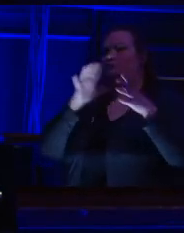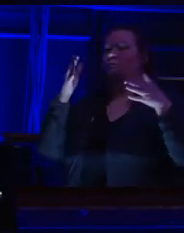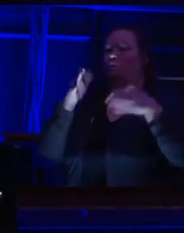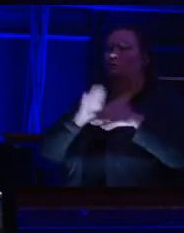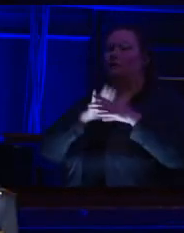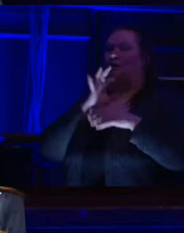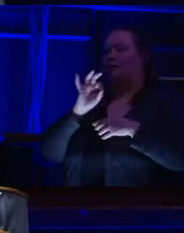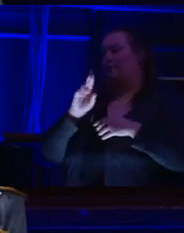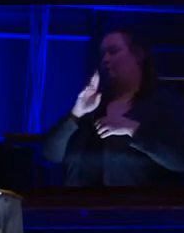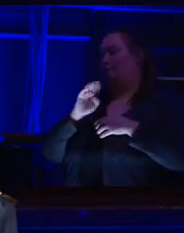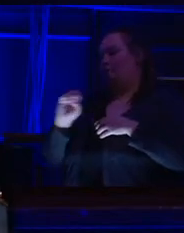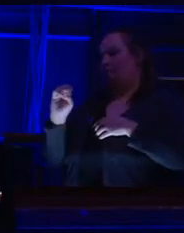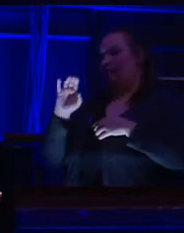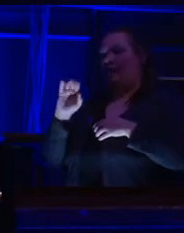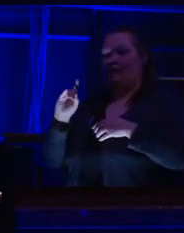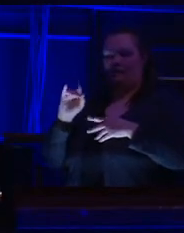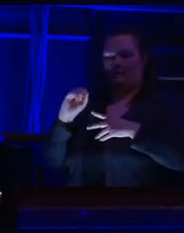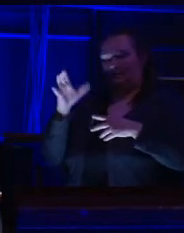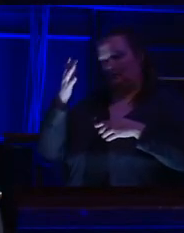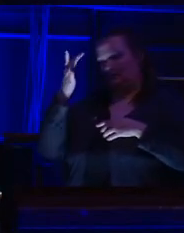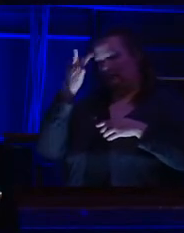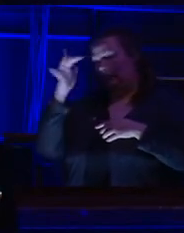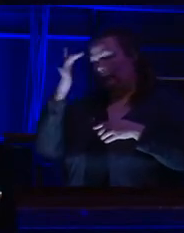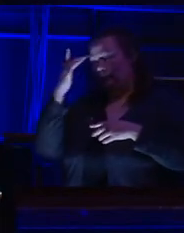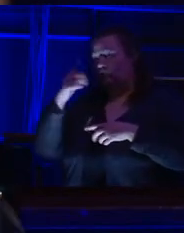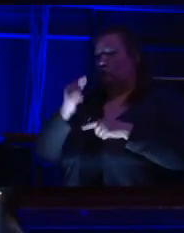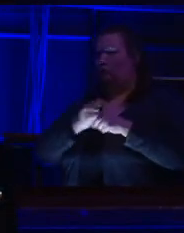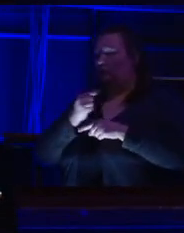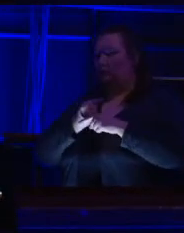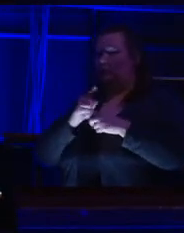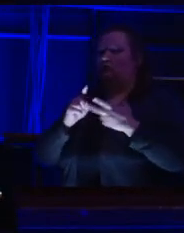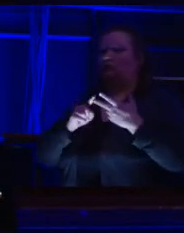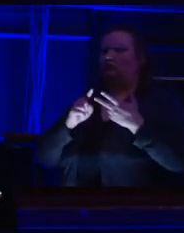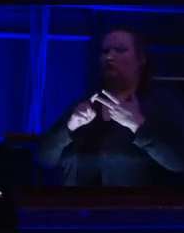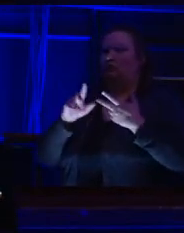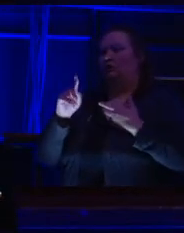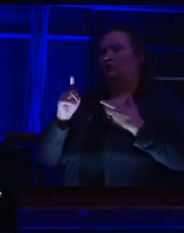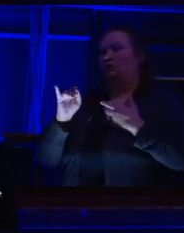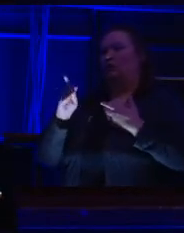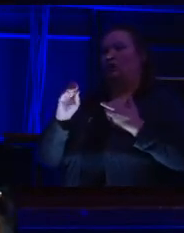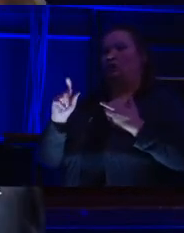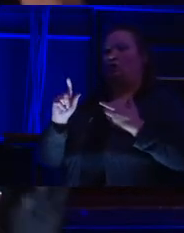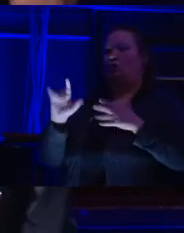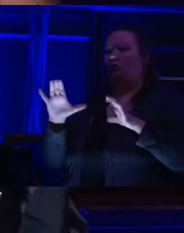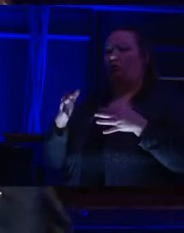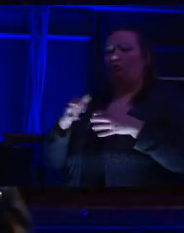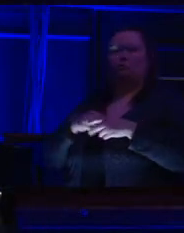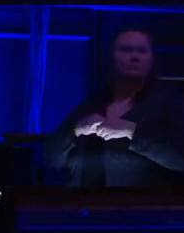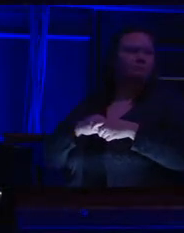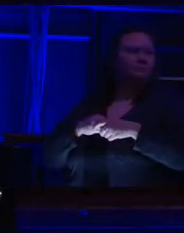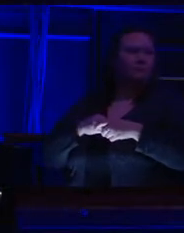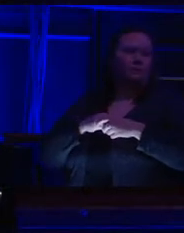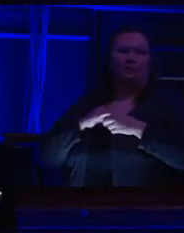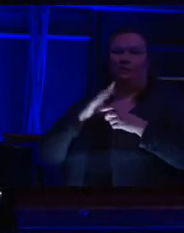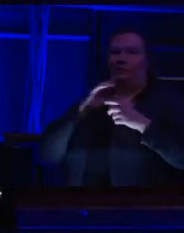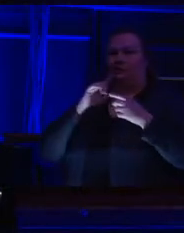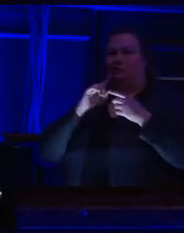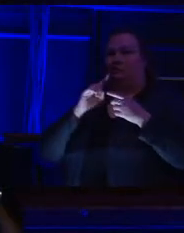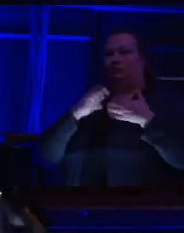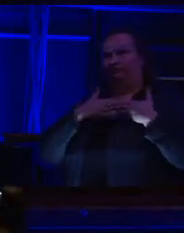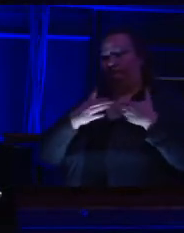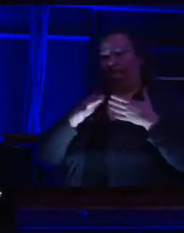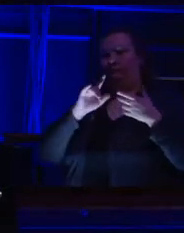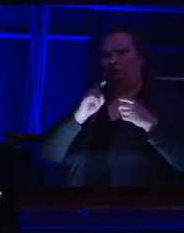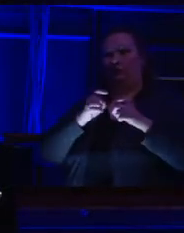elements: knowledge, globalization, and pluralism, further shaping the campus we know today